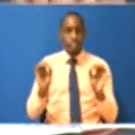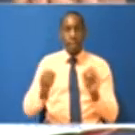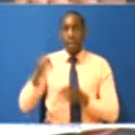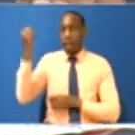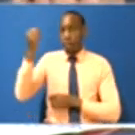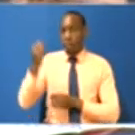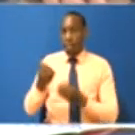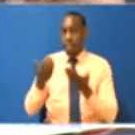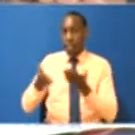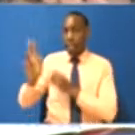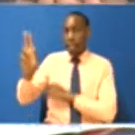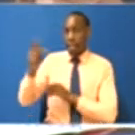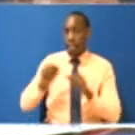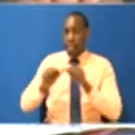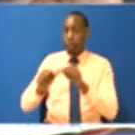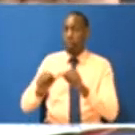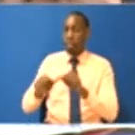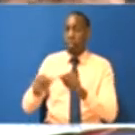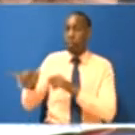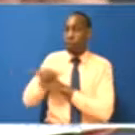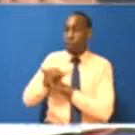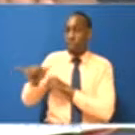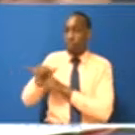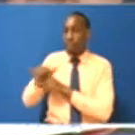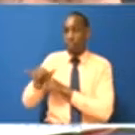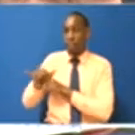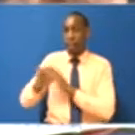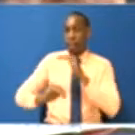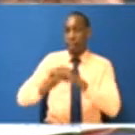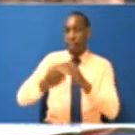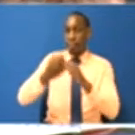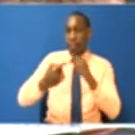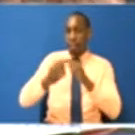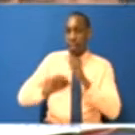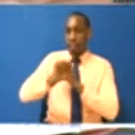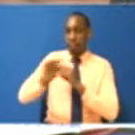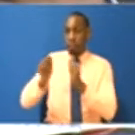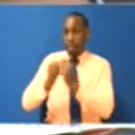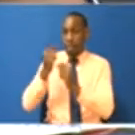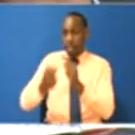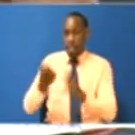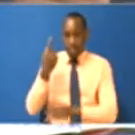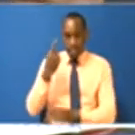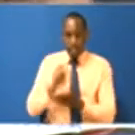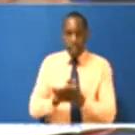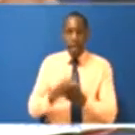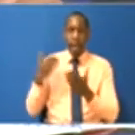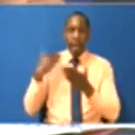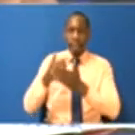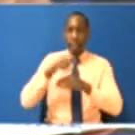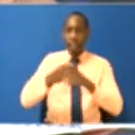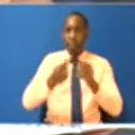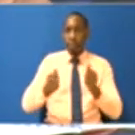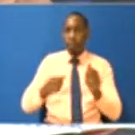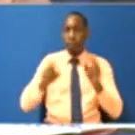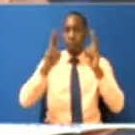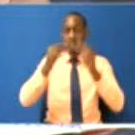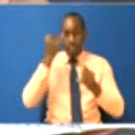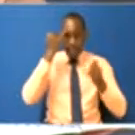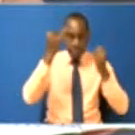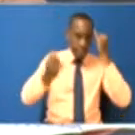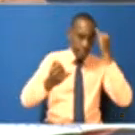politics in this country will remain the same for at least another five ten years okay until we start addressing the issue of